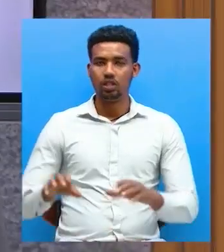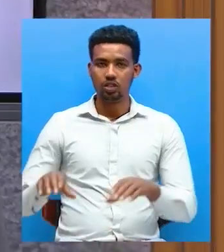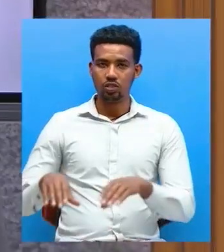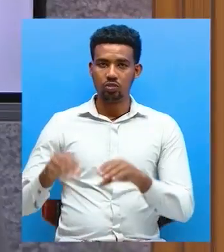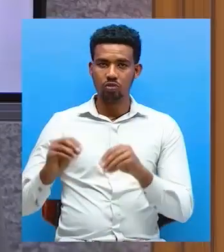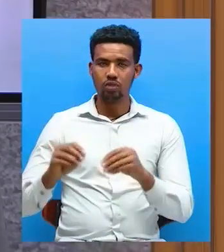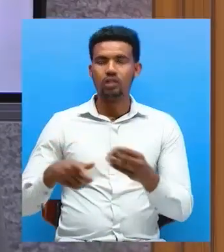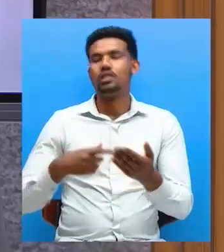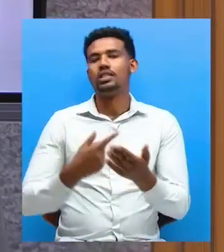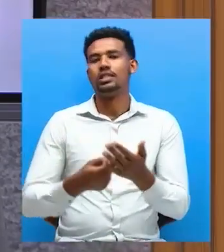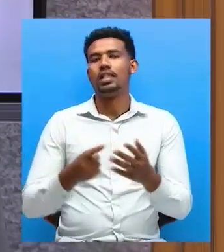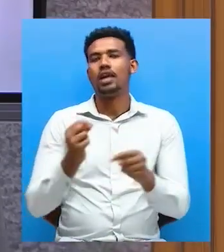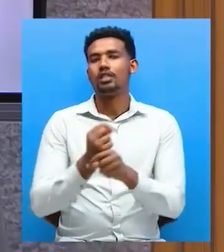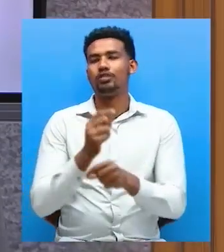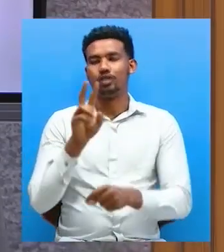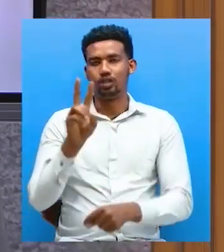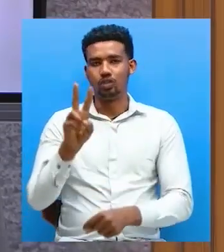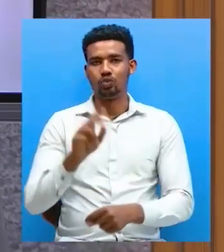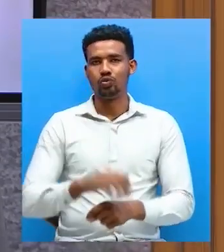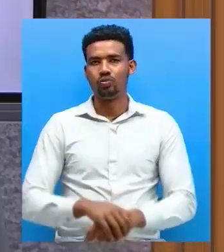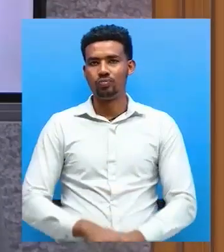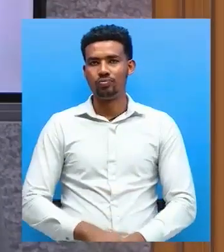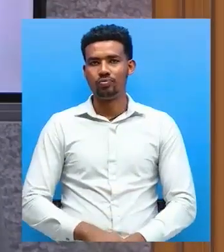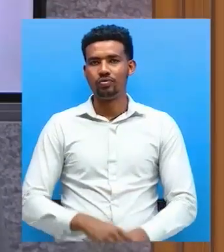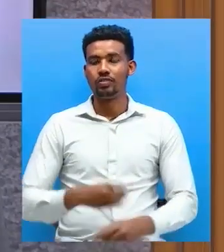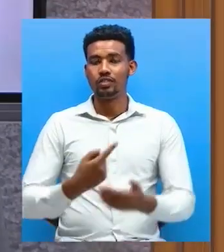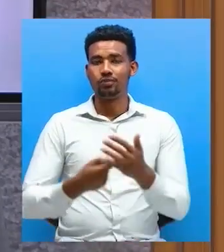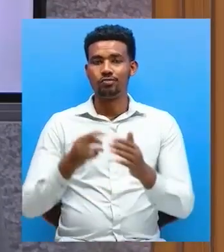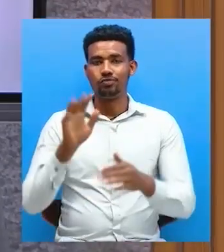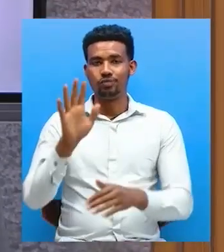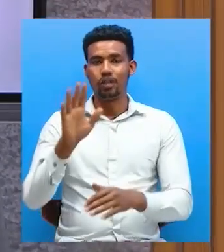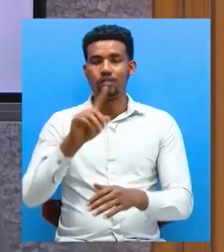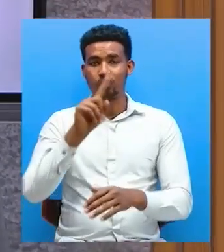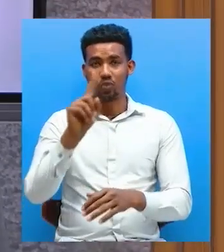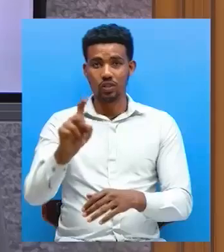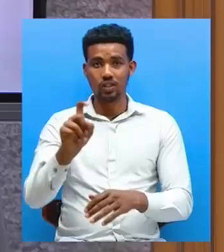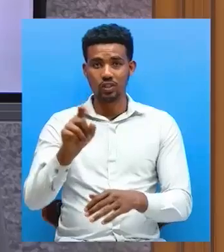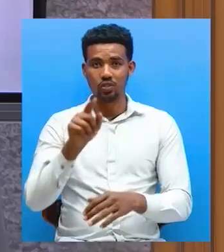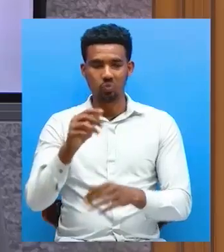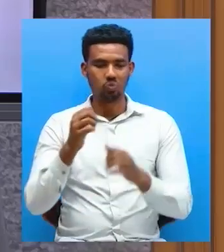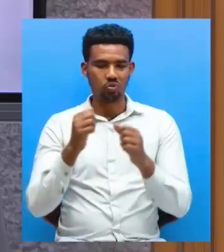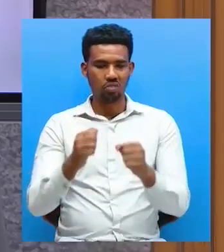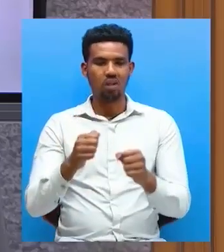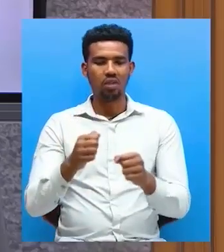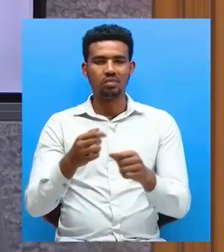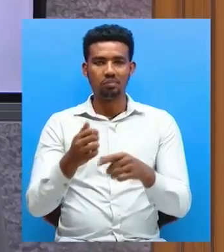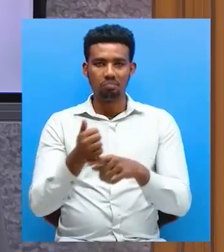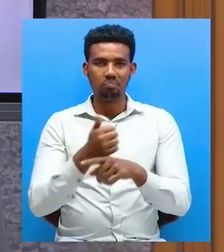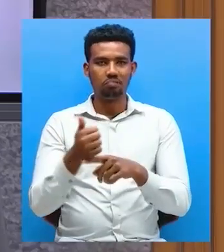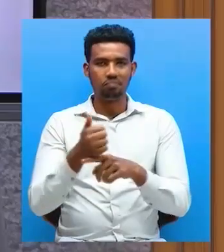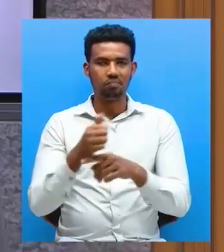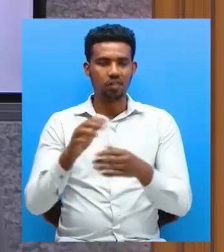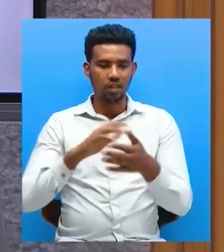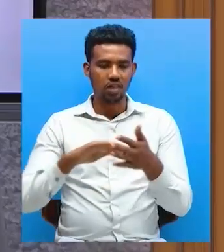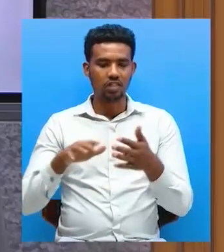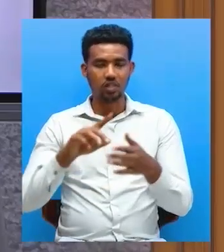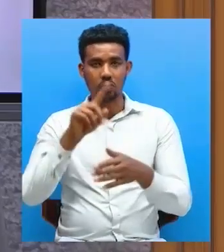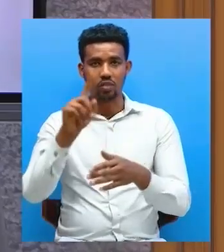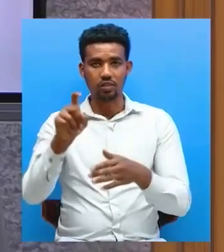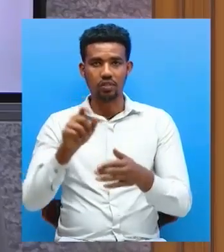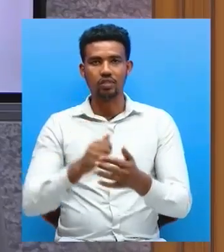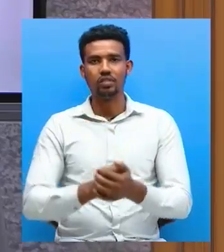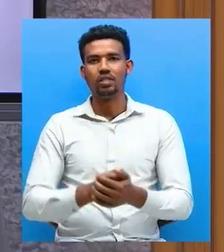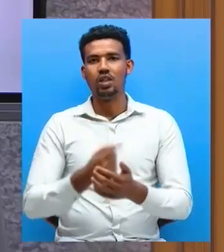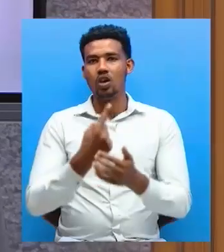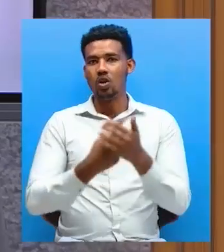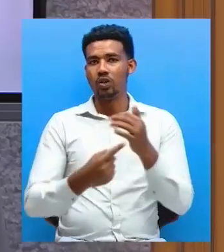Students, this is activity 2. Here is 5 questions. You can practice and rewrite the questions. Again,